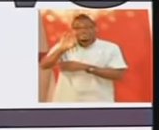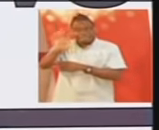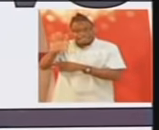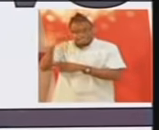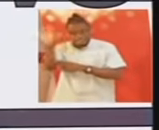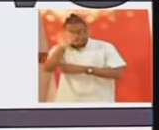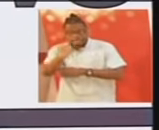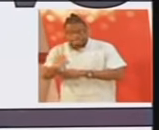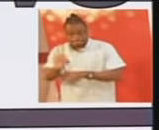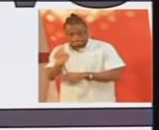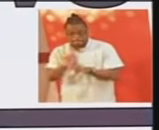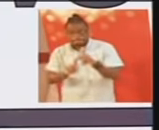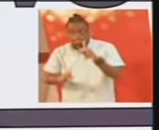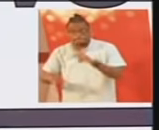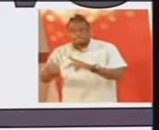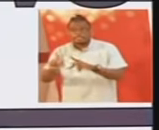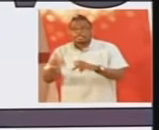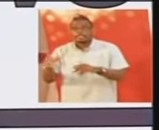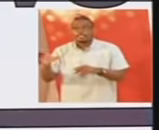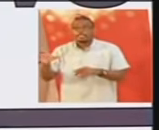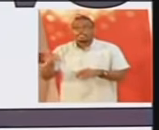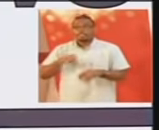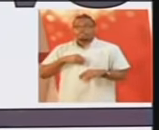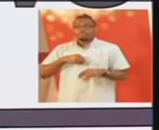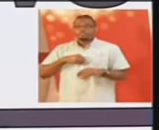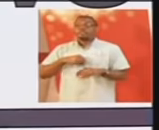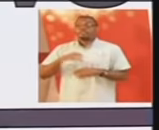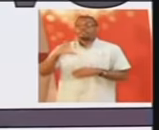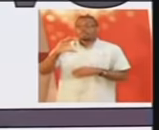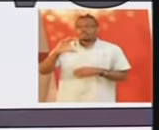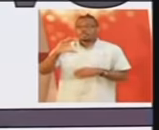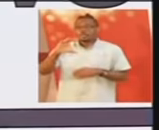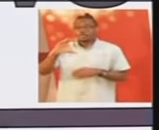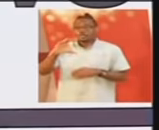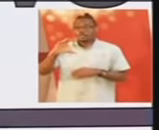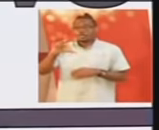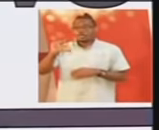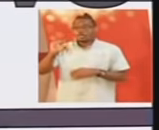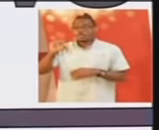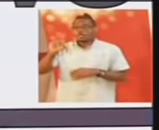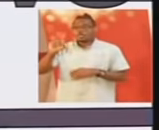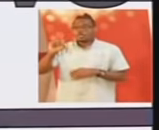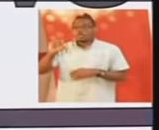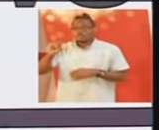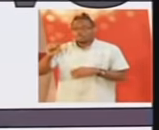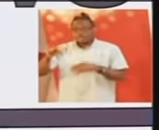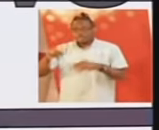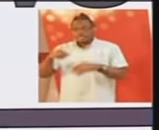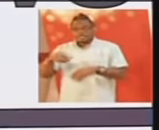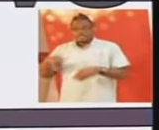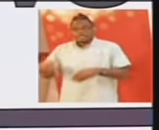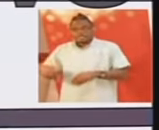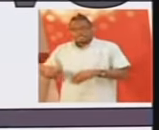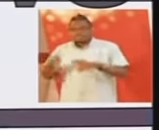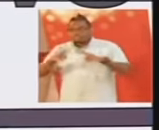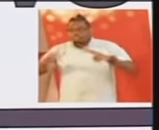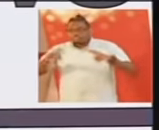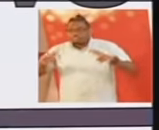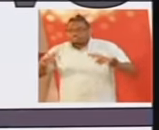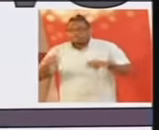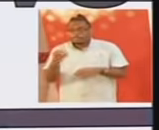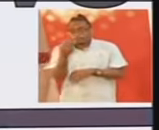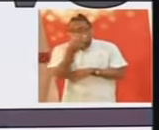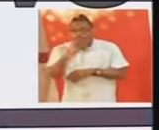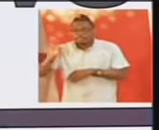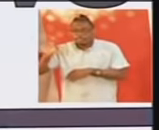developed clots in their legs. In another study in France, in their intensive care units, when they compared very